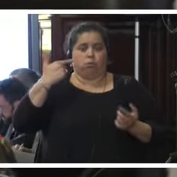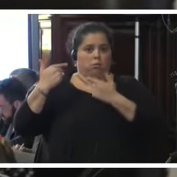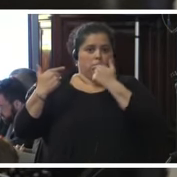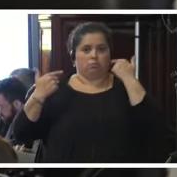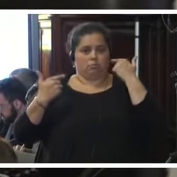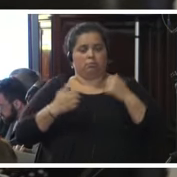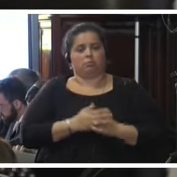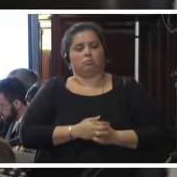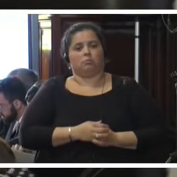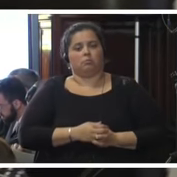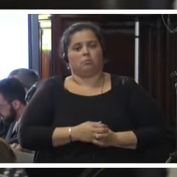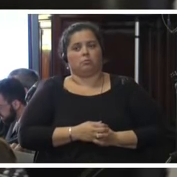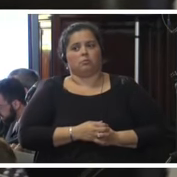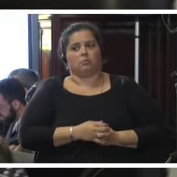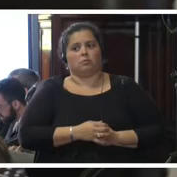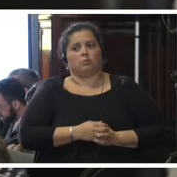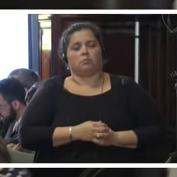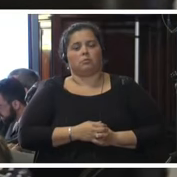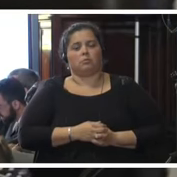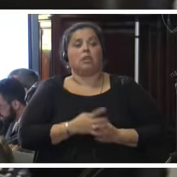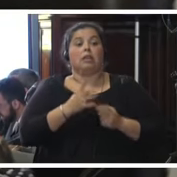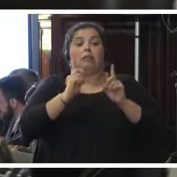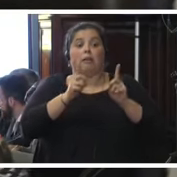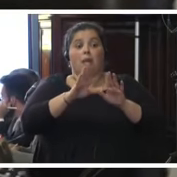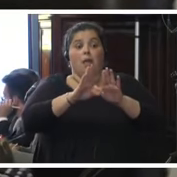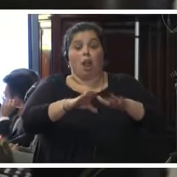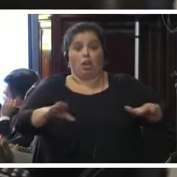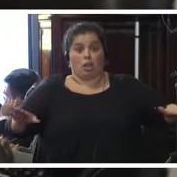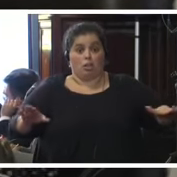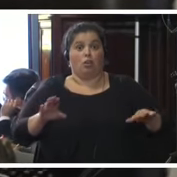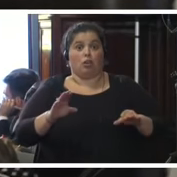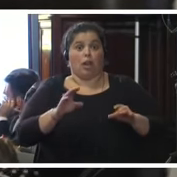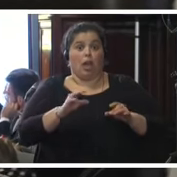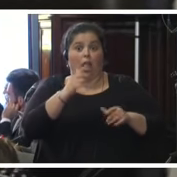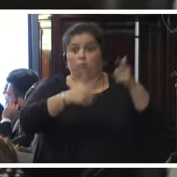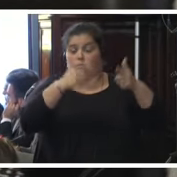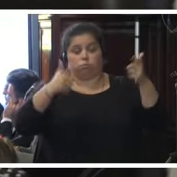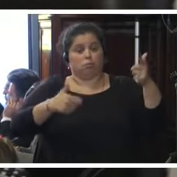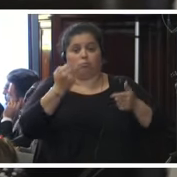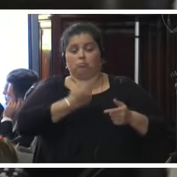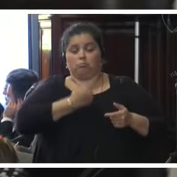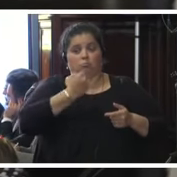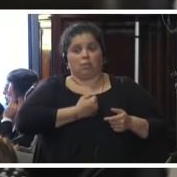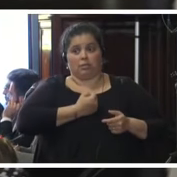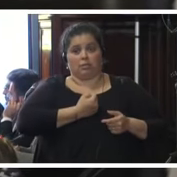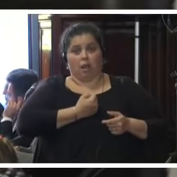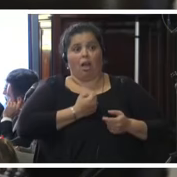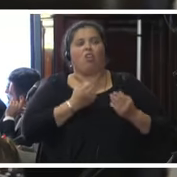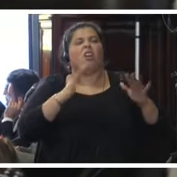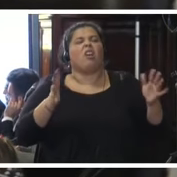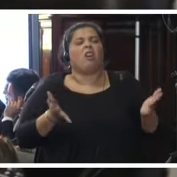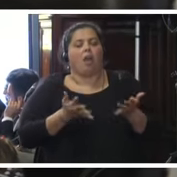on. And the children who are killed, is how and what does the government do in